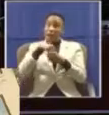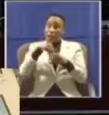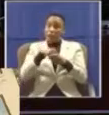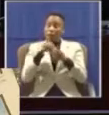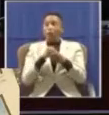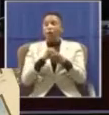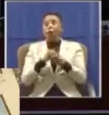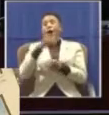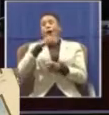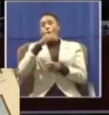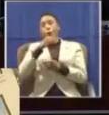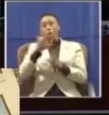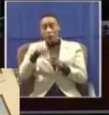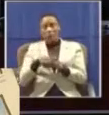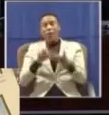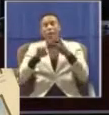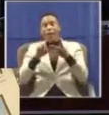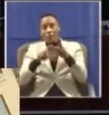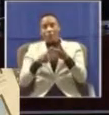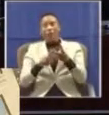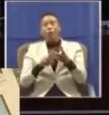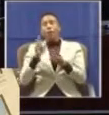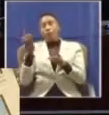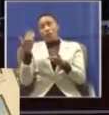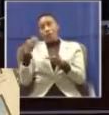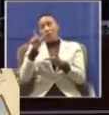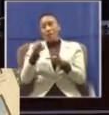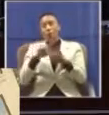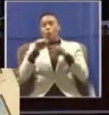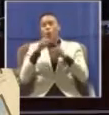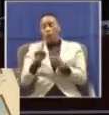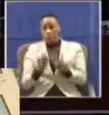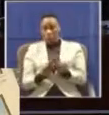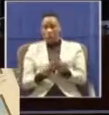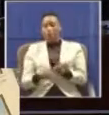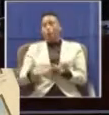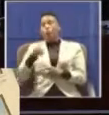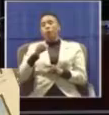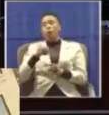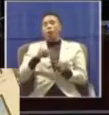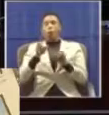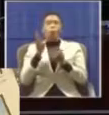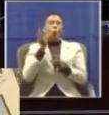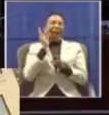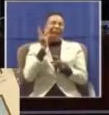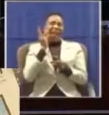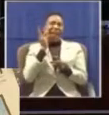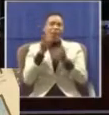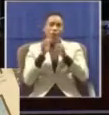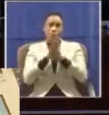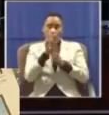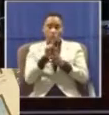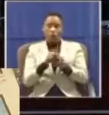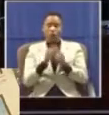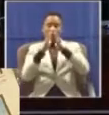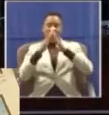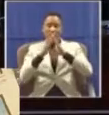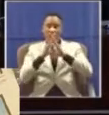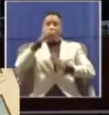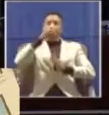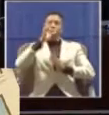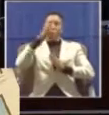previous speaker indicated, Holy Communion. Provincial governments argued that such a step would in fact result in already overburdened traffic